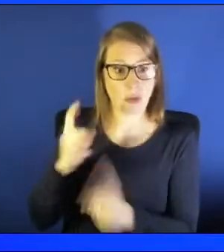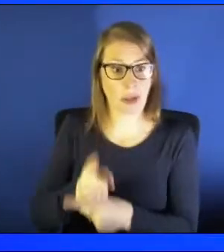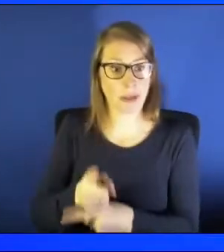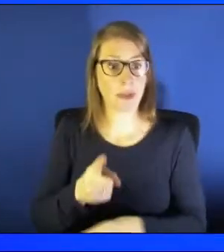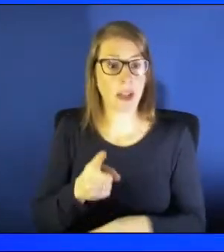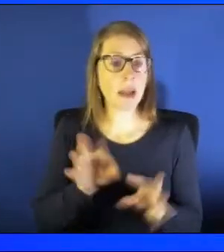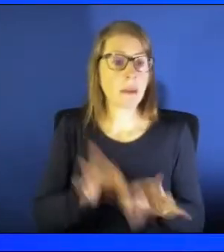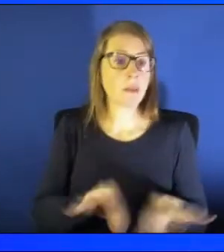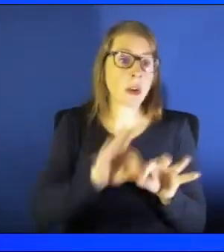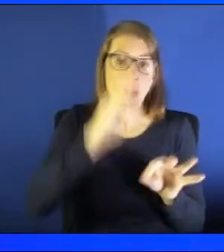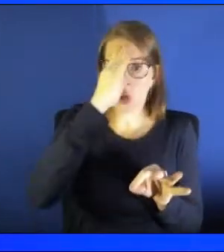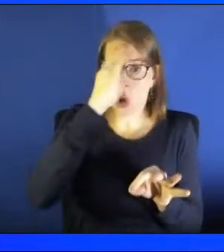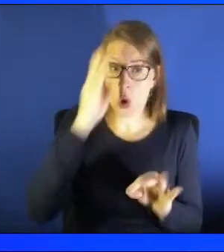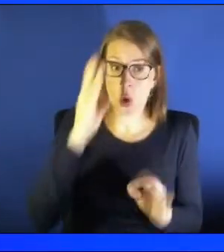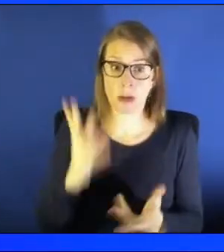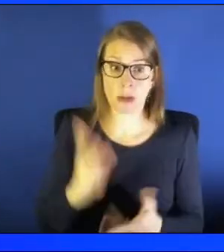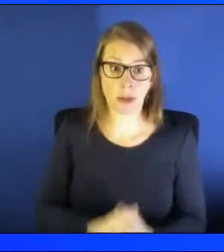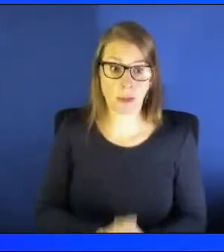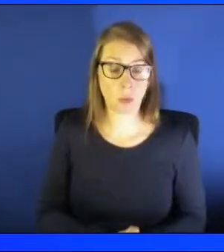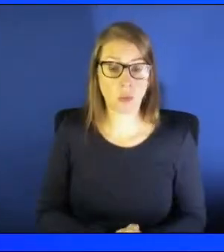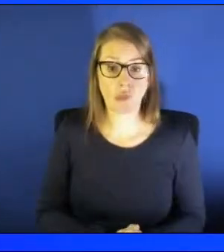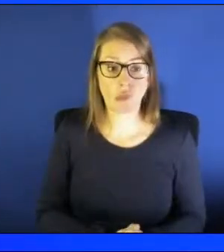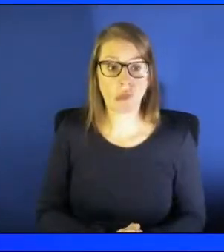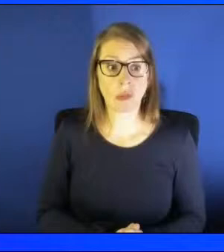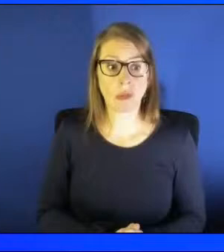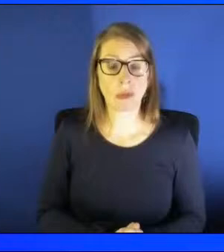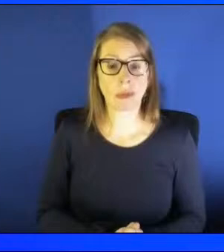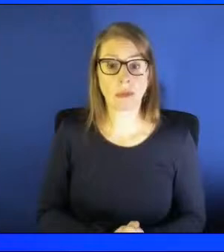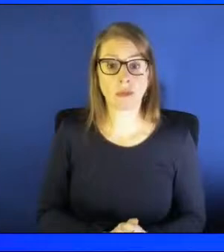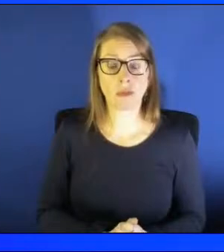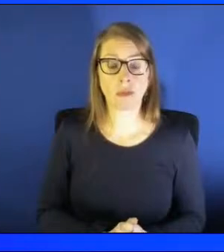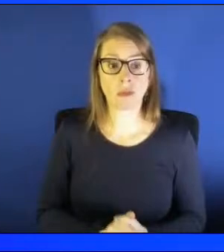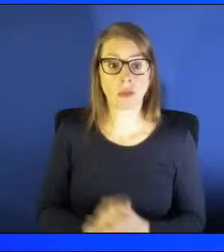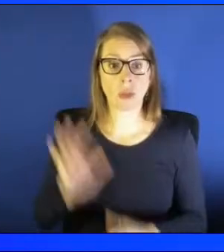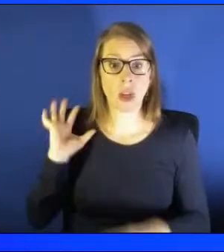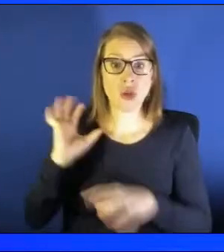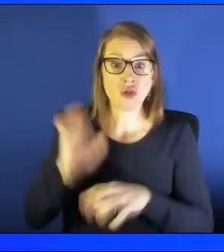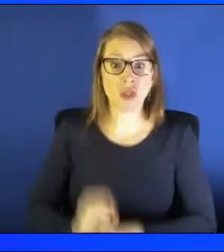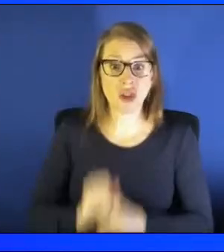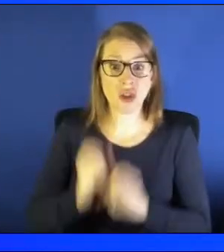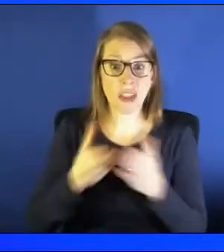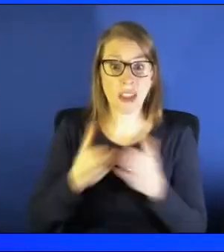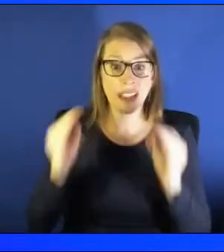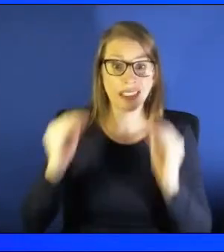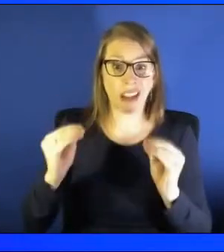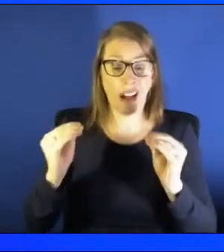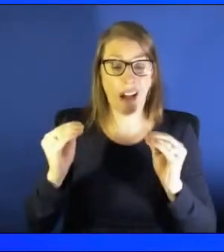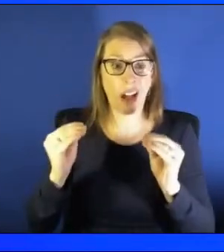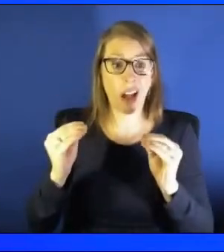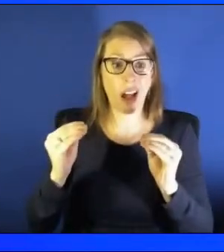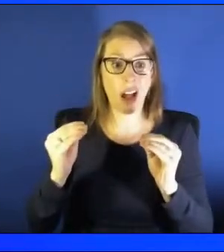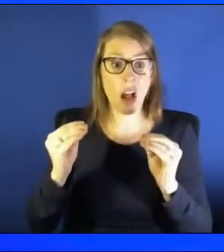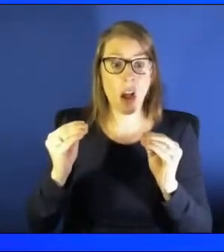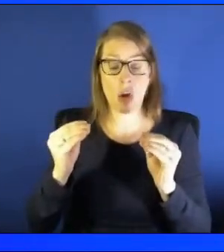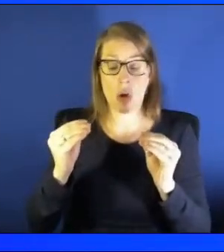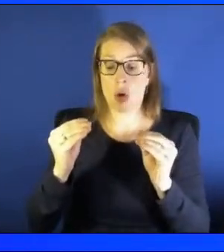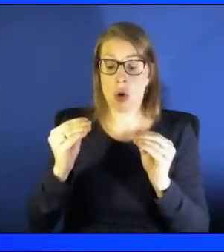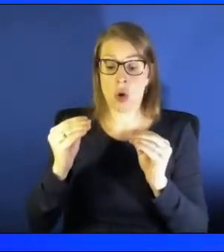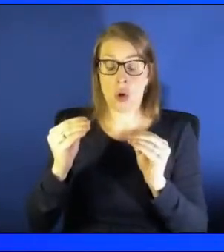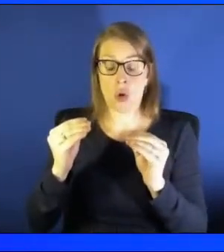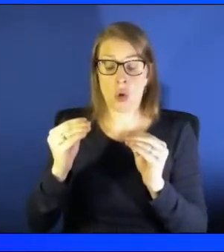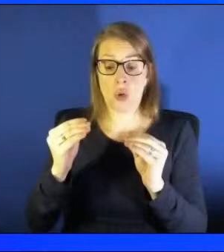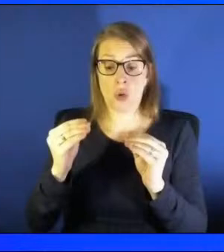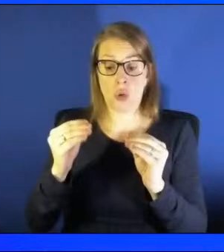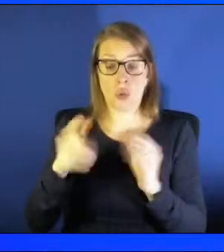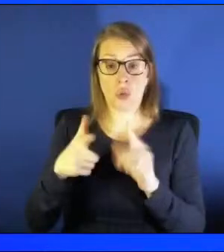that whole traditional thing that was taught to say that running causes arthritis is actually not